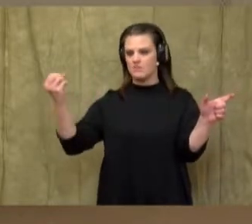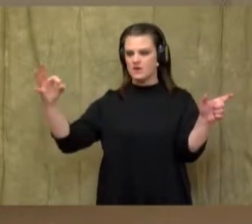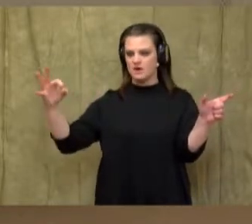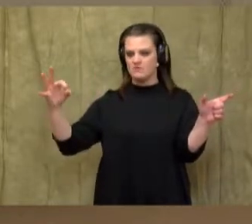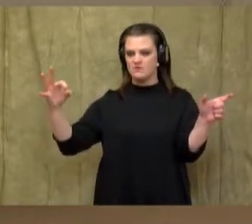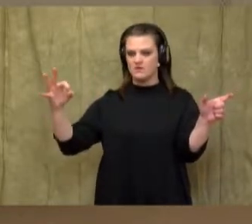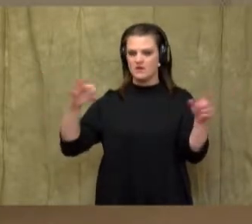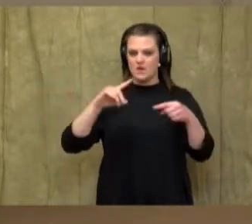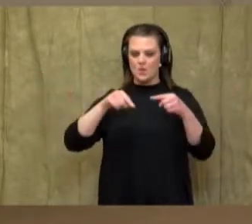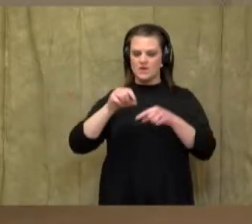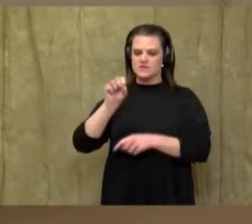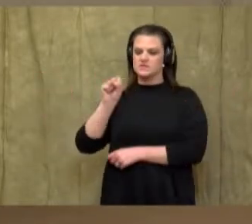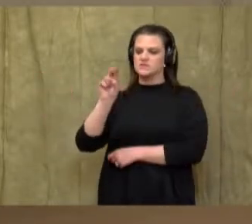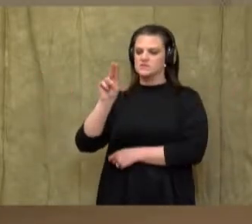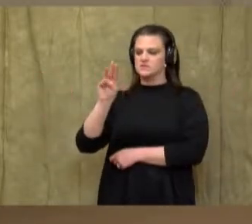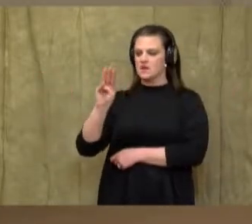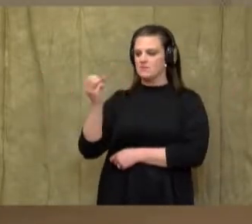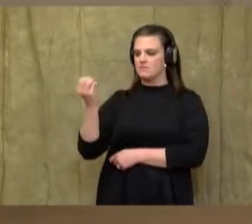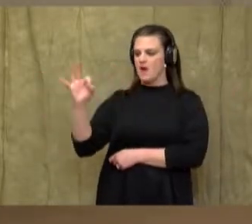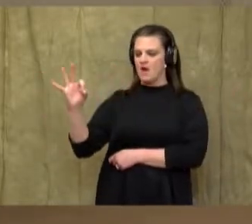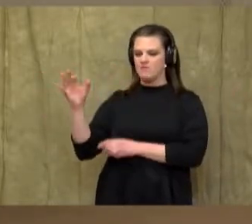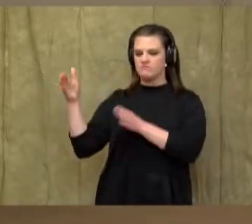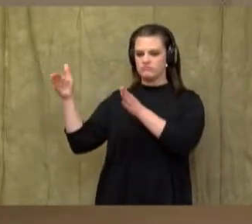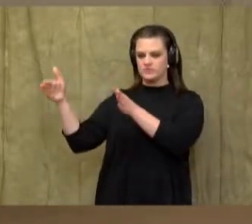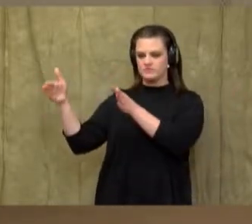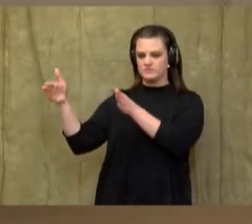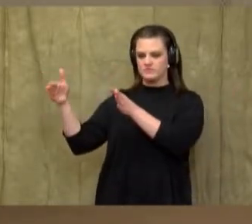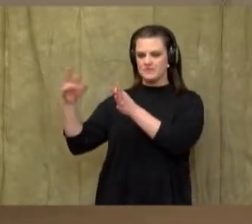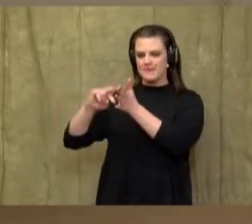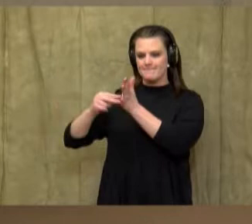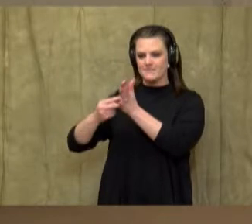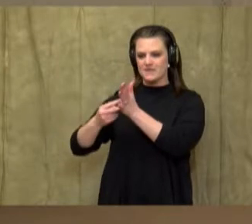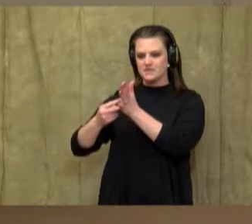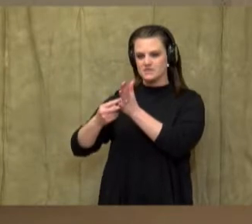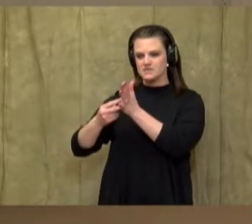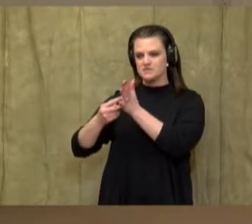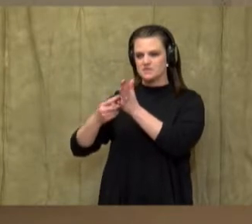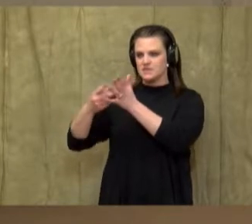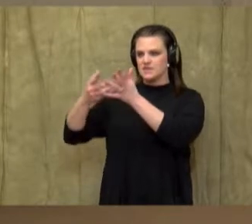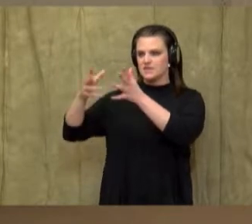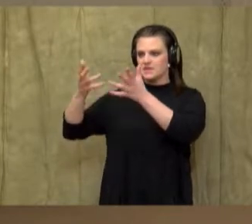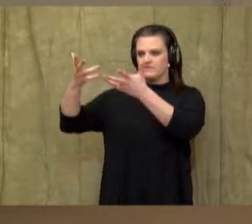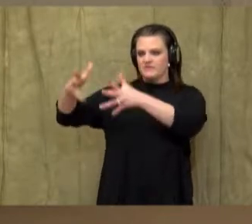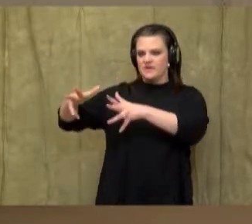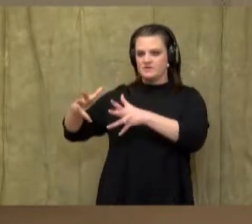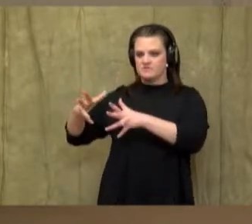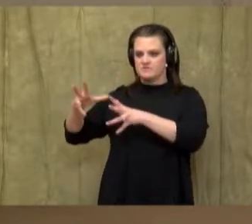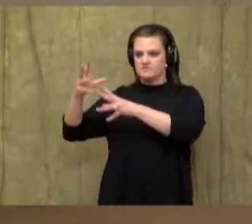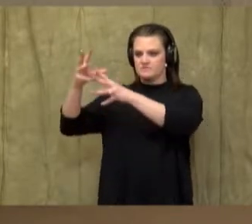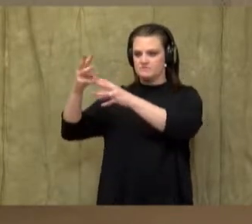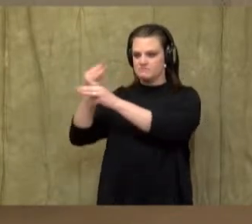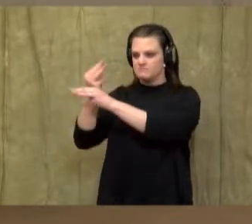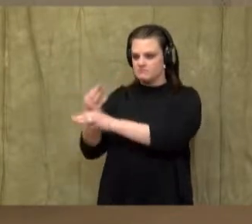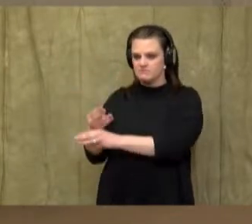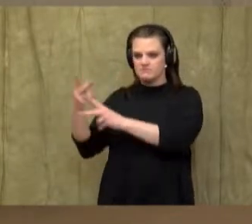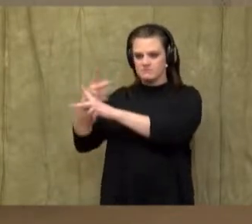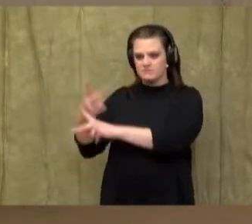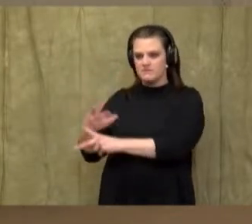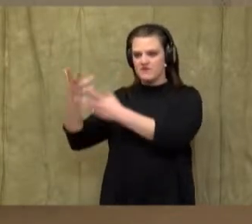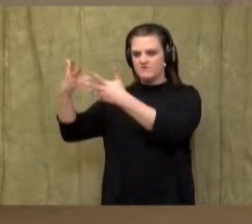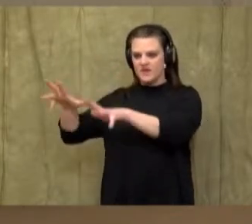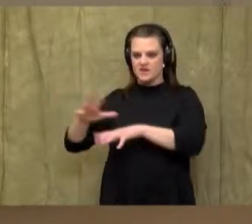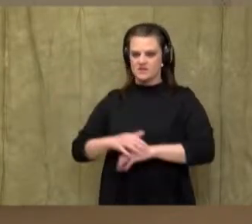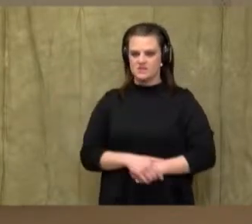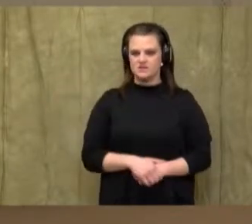of, when you see the sum of, most of the time that means it's already been done. So in this case,